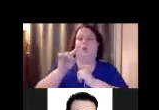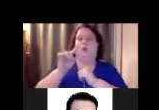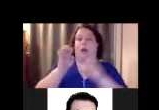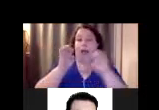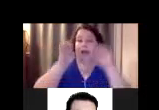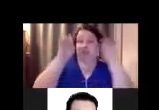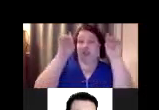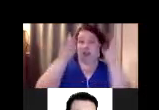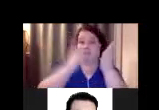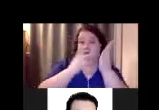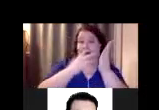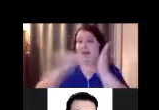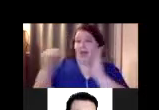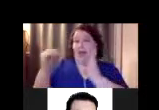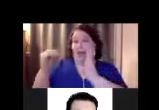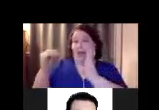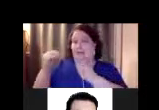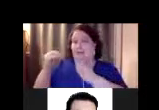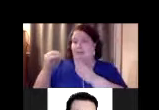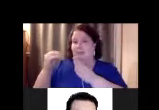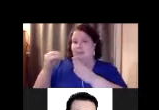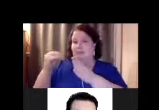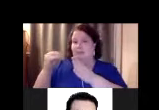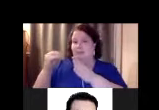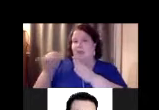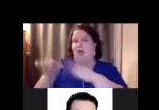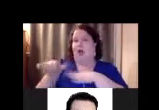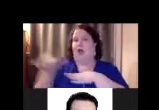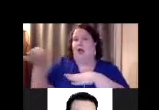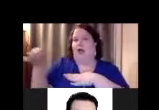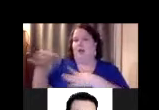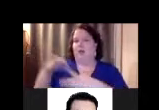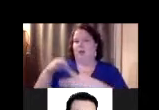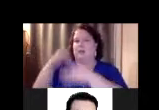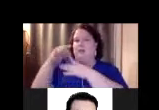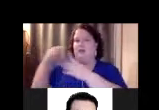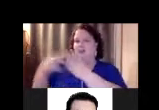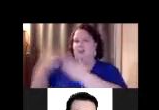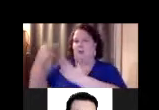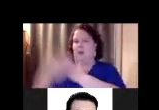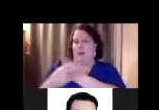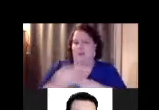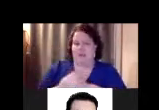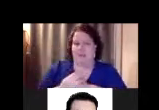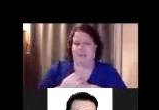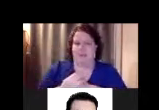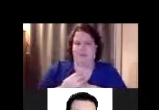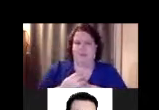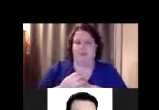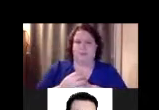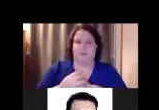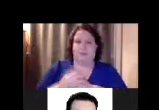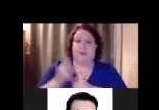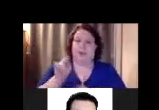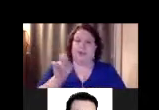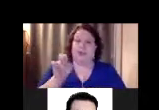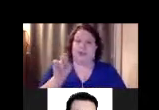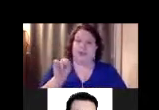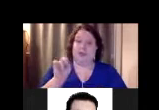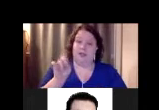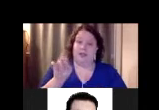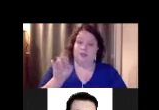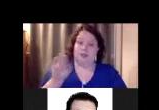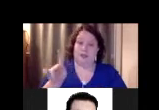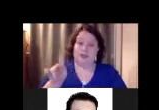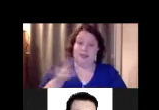not only want to look at those 3 campuses, but we want to look across the district. We heard from several individuals, not only about